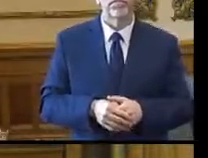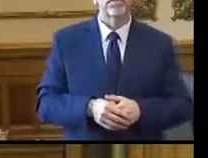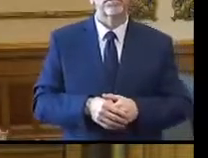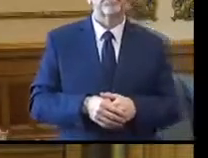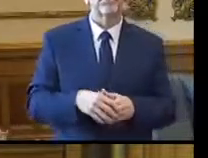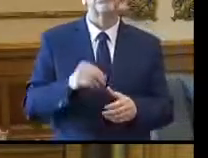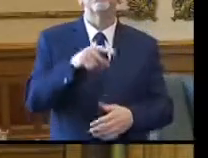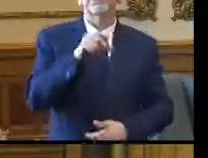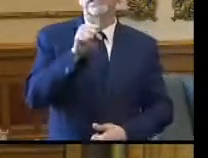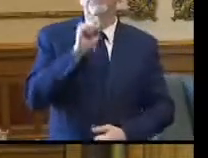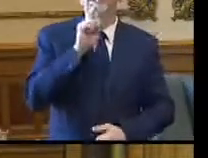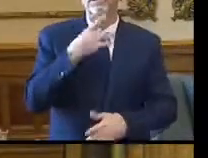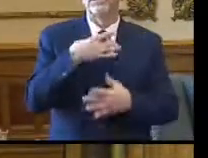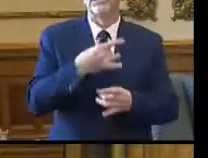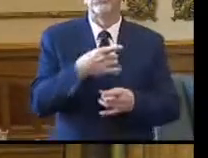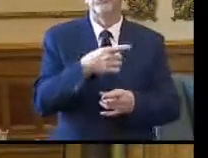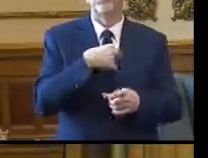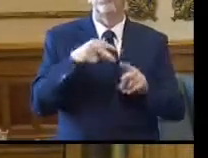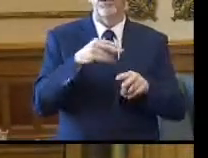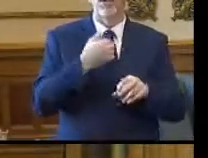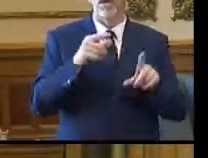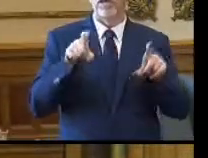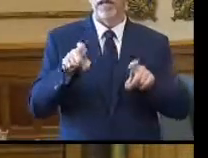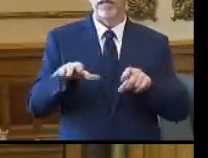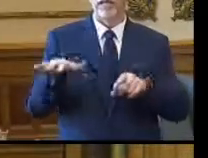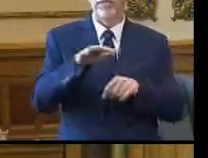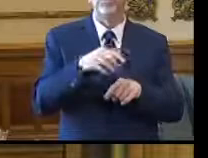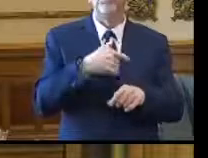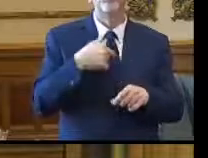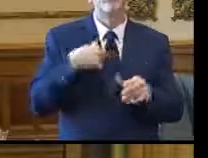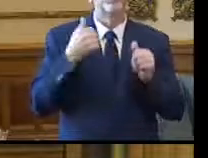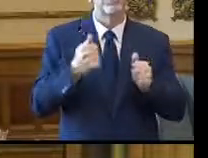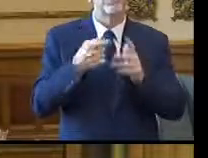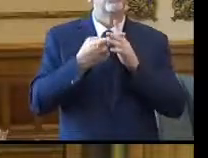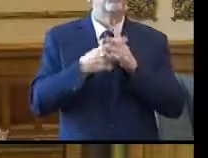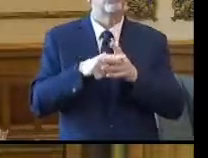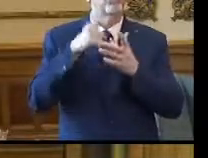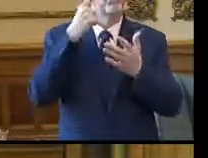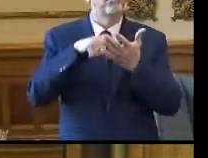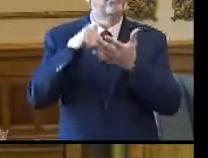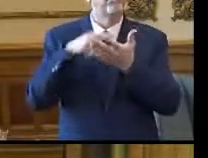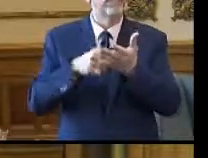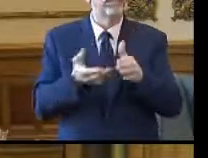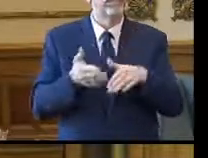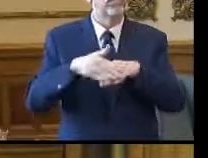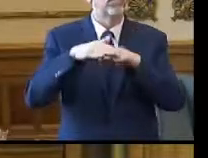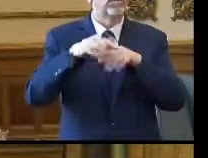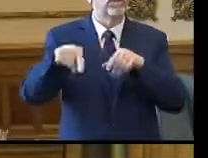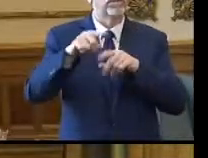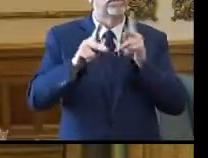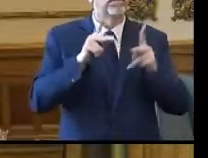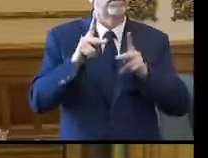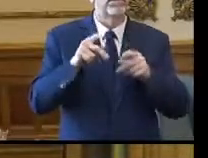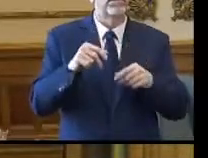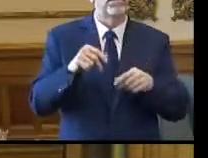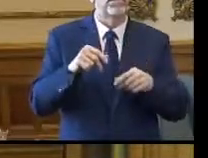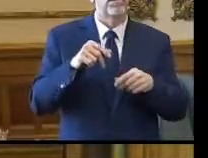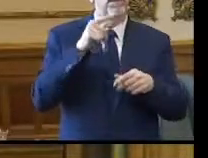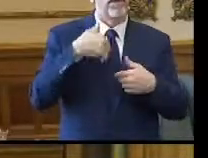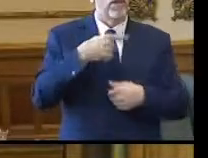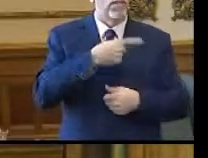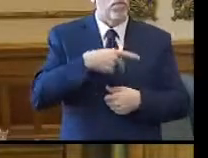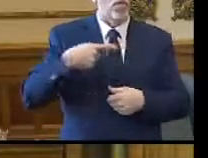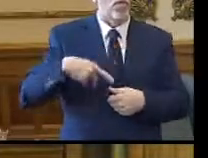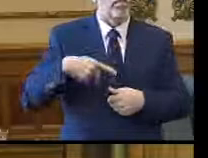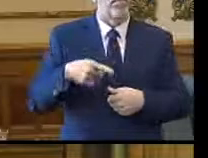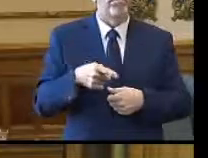Yes, interestingly enough, as we look at our tests, we can start to see an increase in individuals who had pneumonia